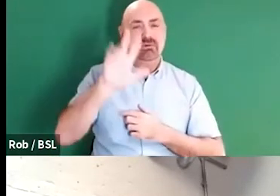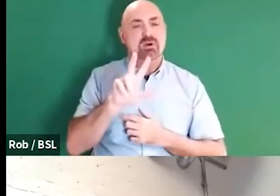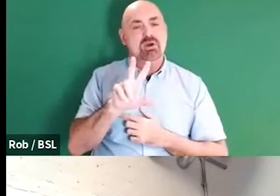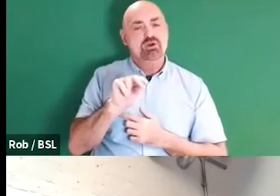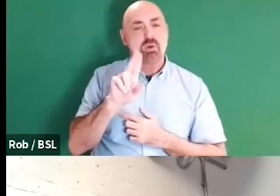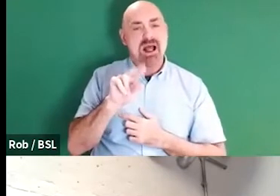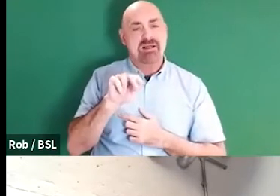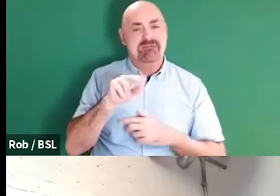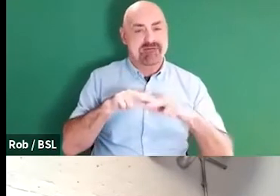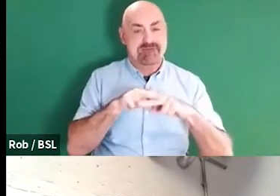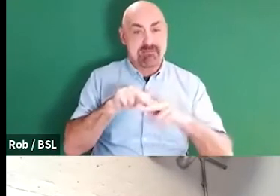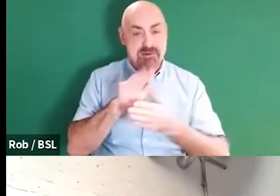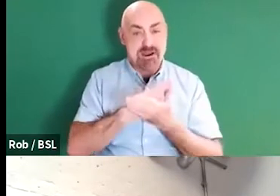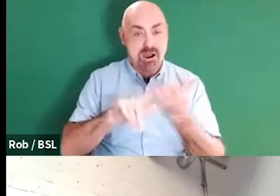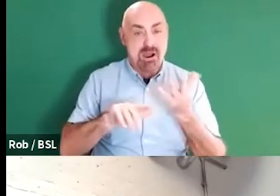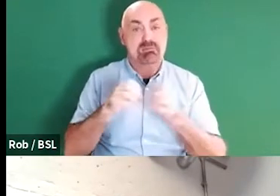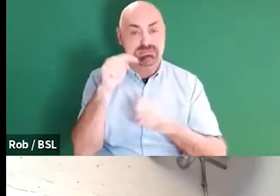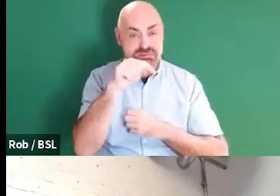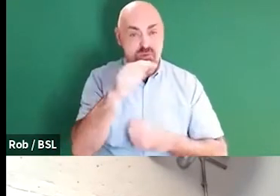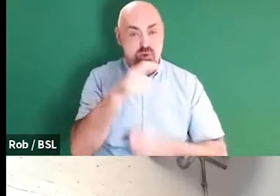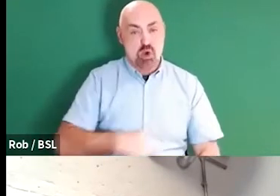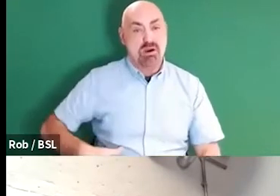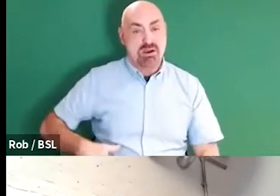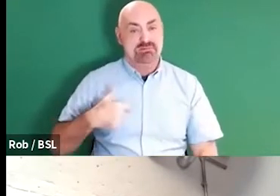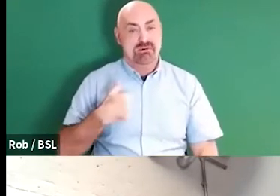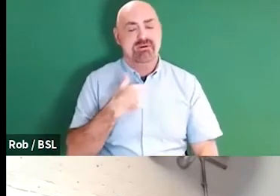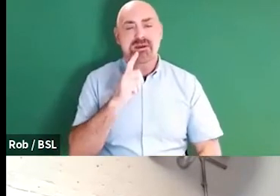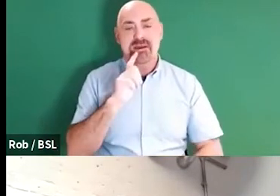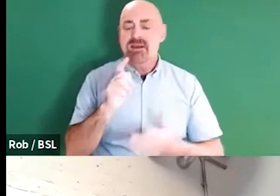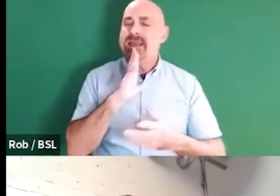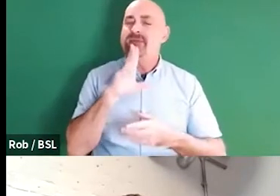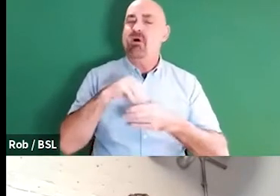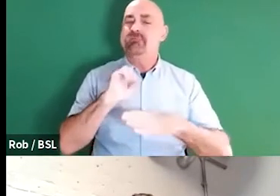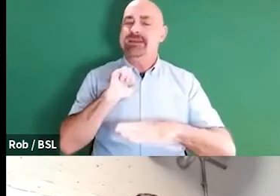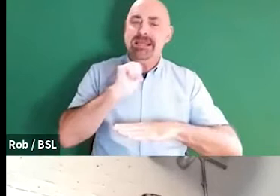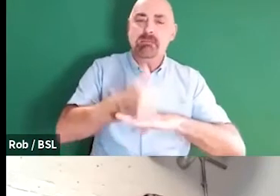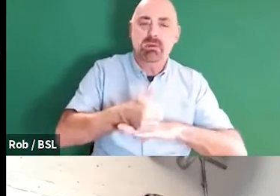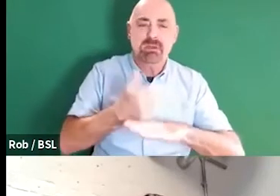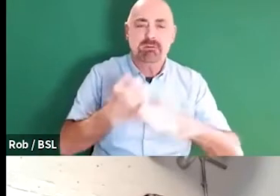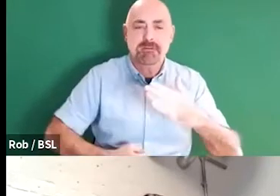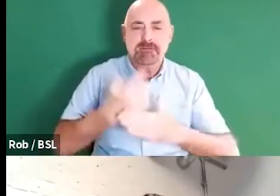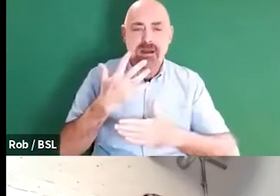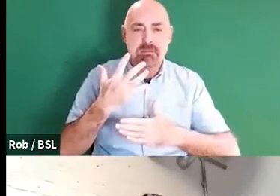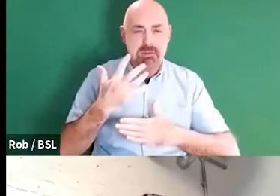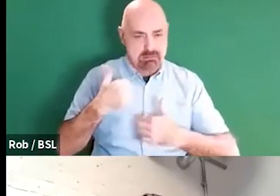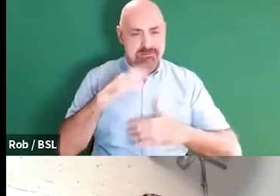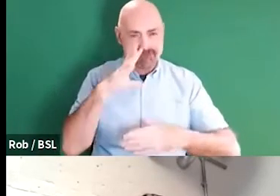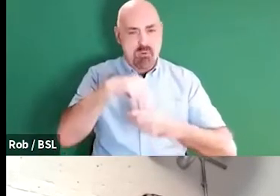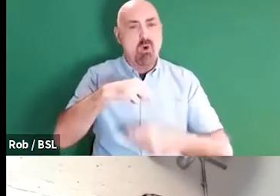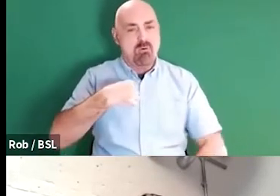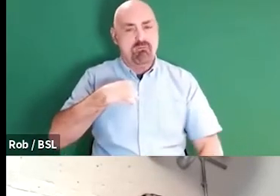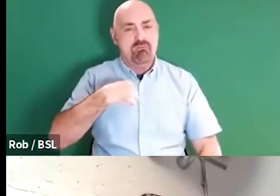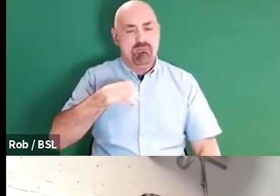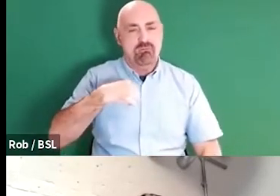that we have in Doncaster. I was part of the implementation and development of the family hubs when we transformed